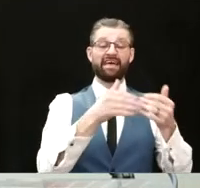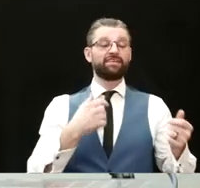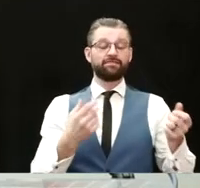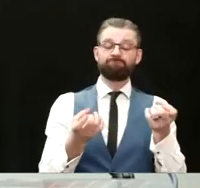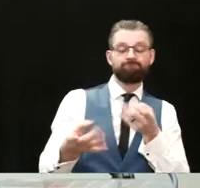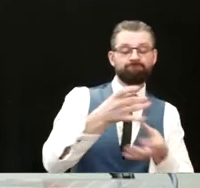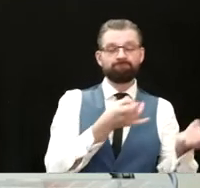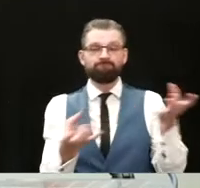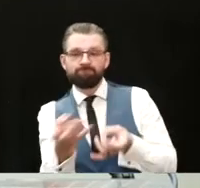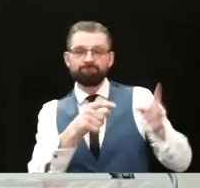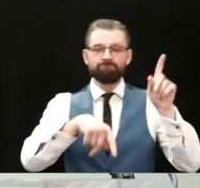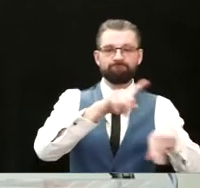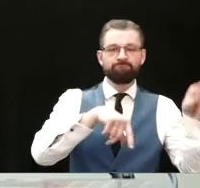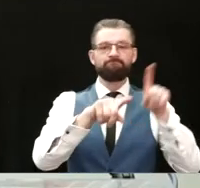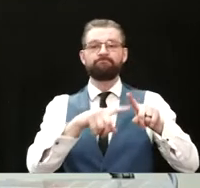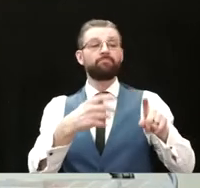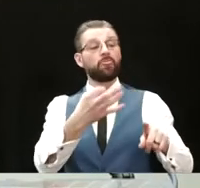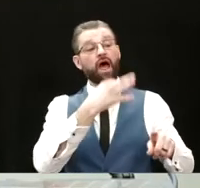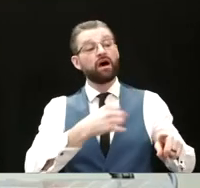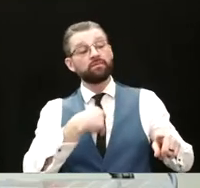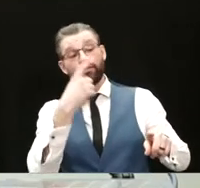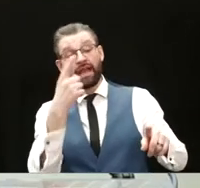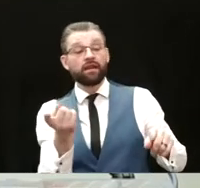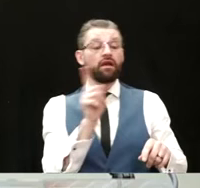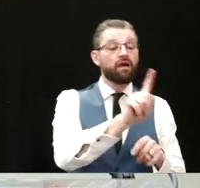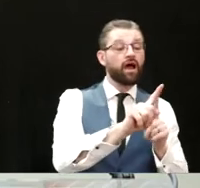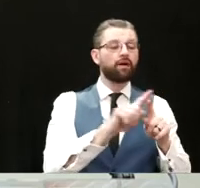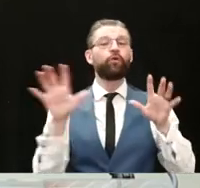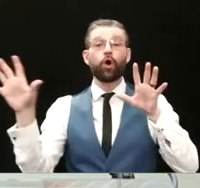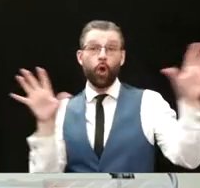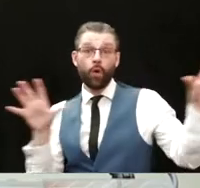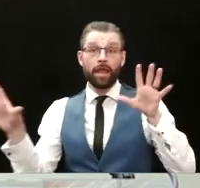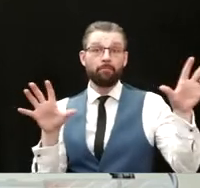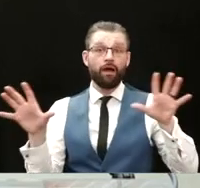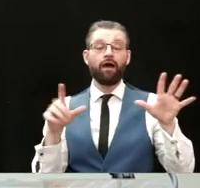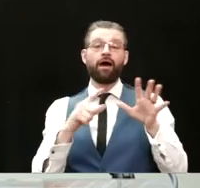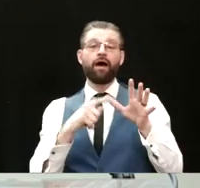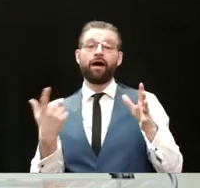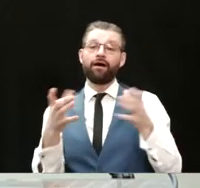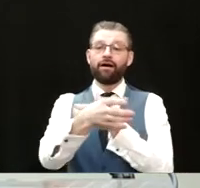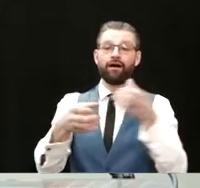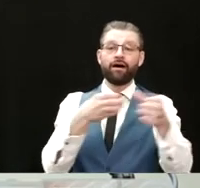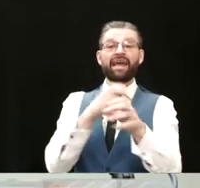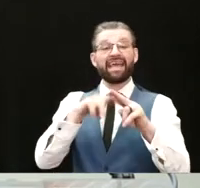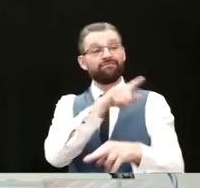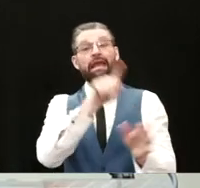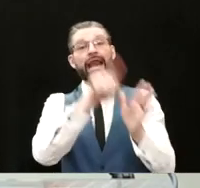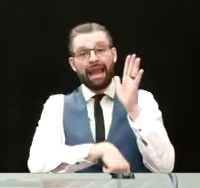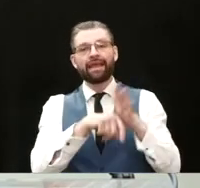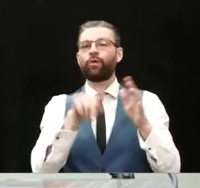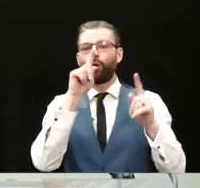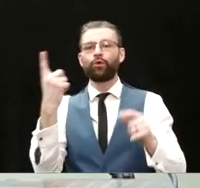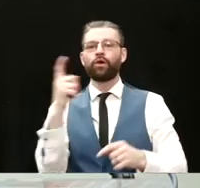kicked astray and occasionally being asked to step in for the goalkeeper when he was late or not